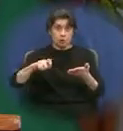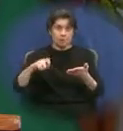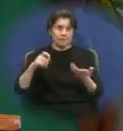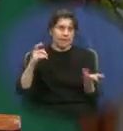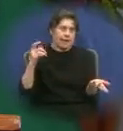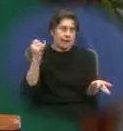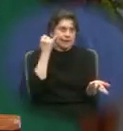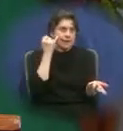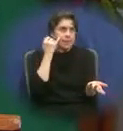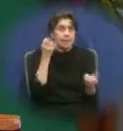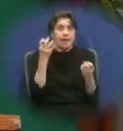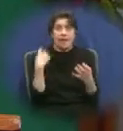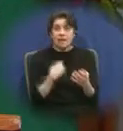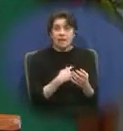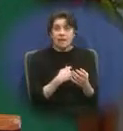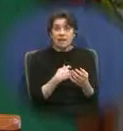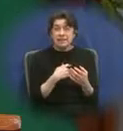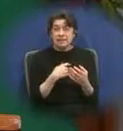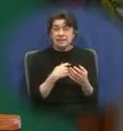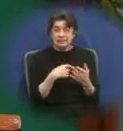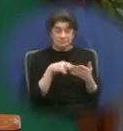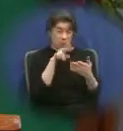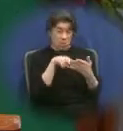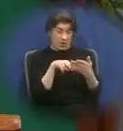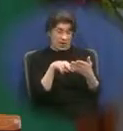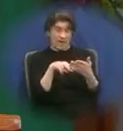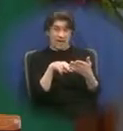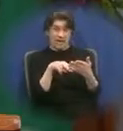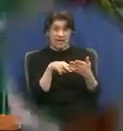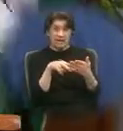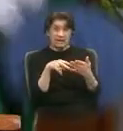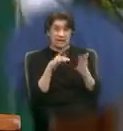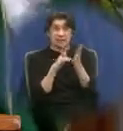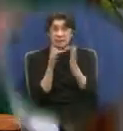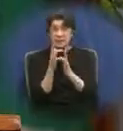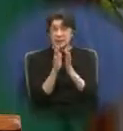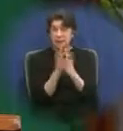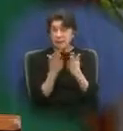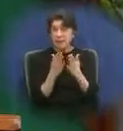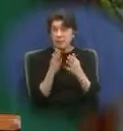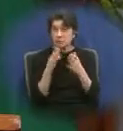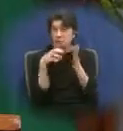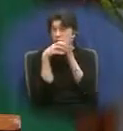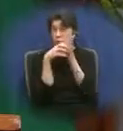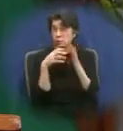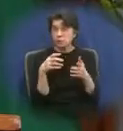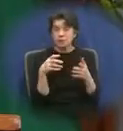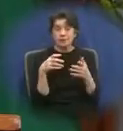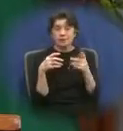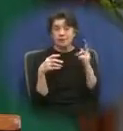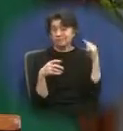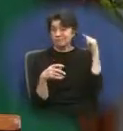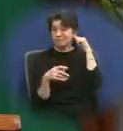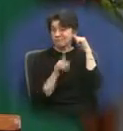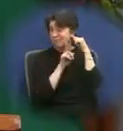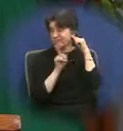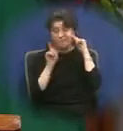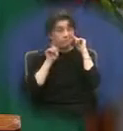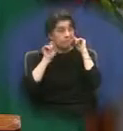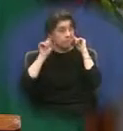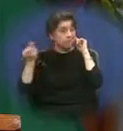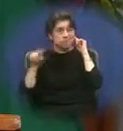of us, we can almost approach scripture as kind of in one ear and out the other, and not really begin and